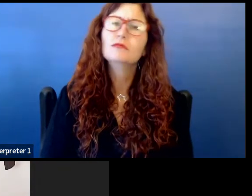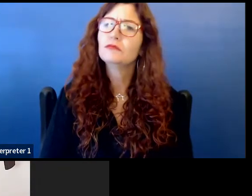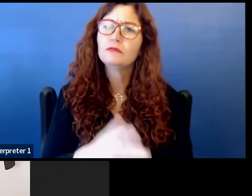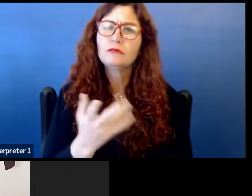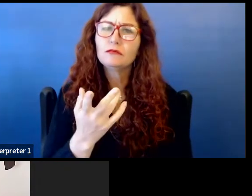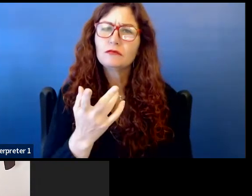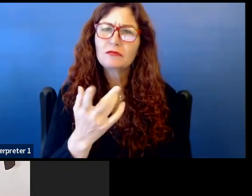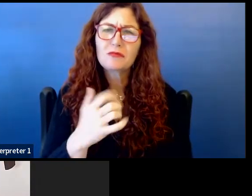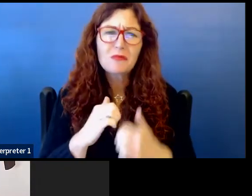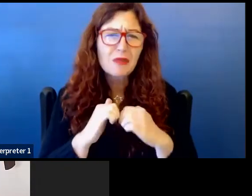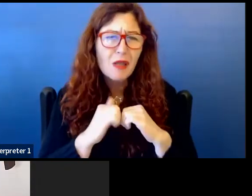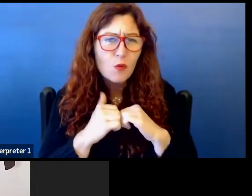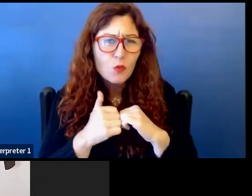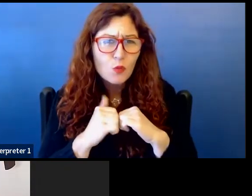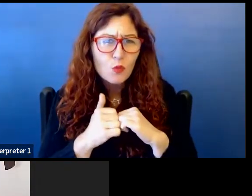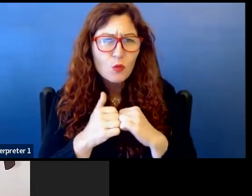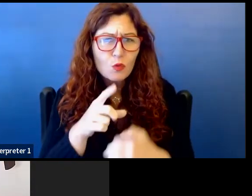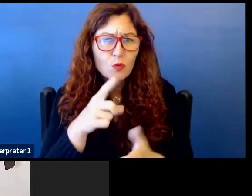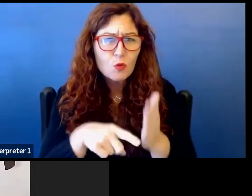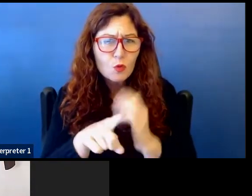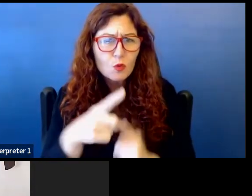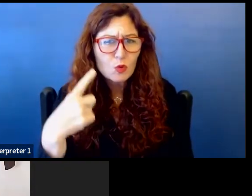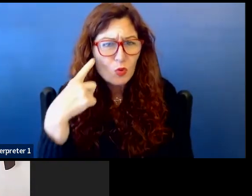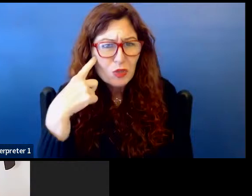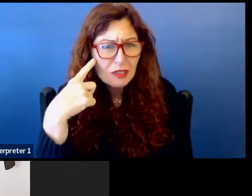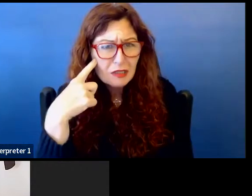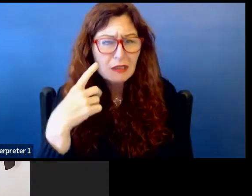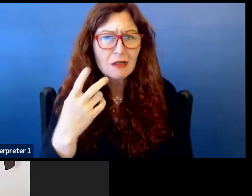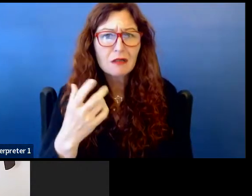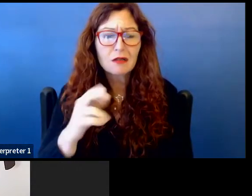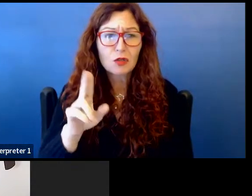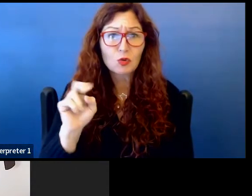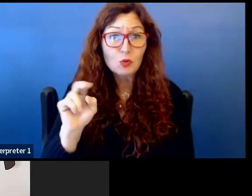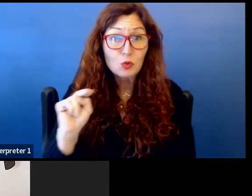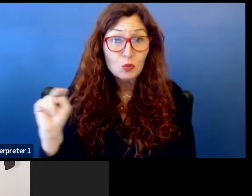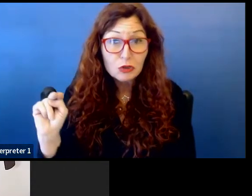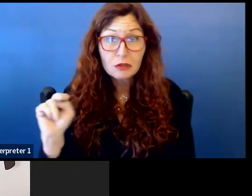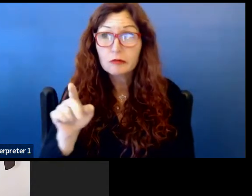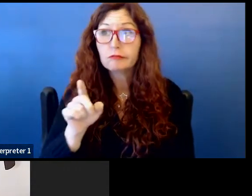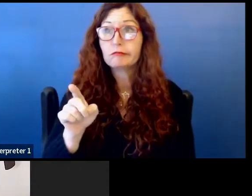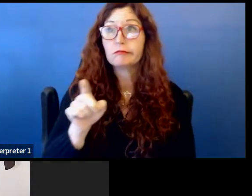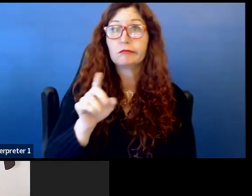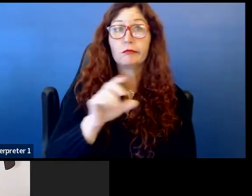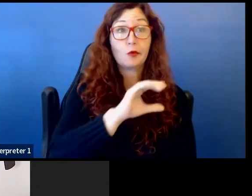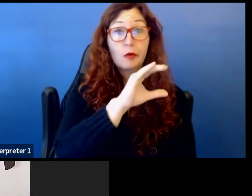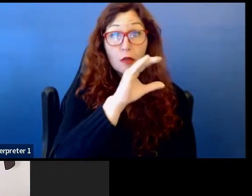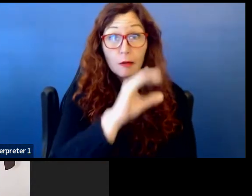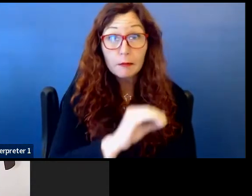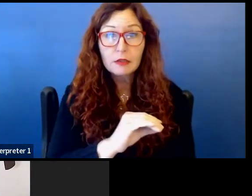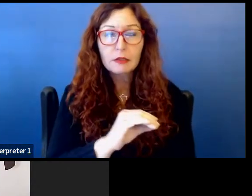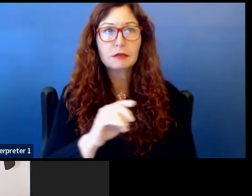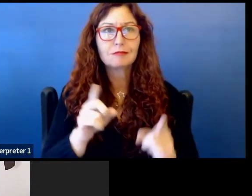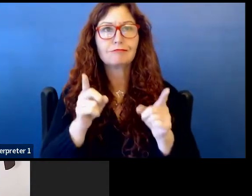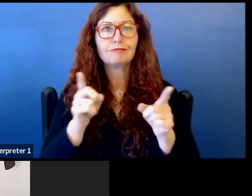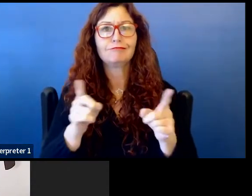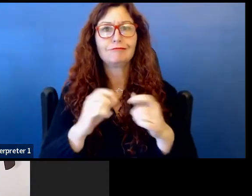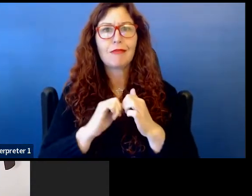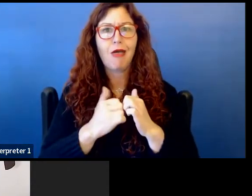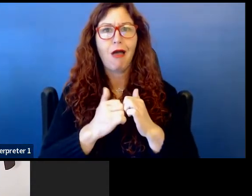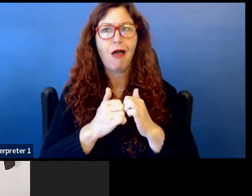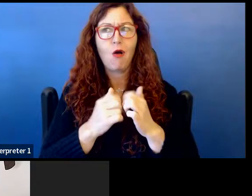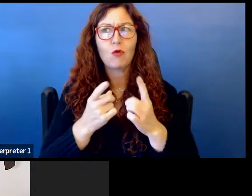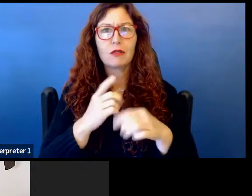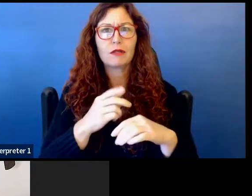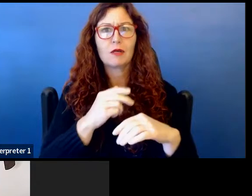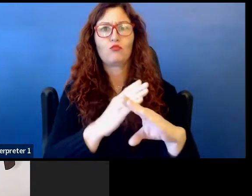about how um the union or employers could um find ways to to uh prevent